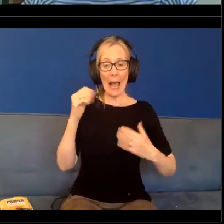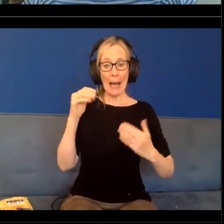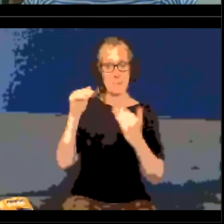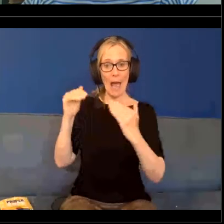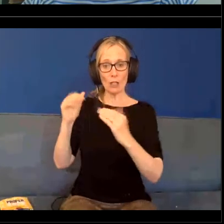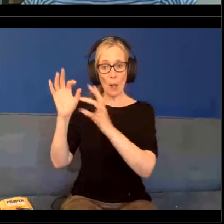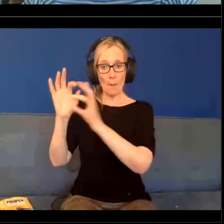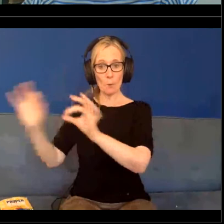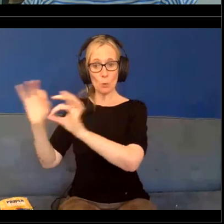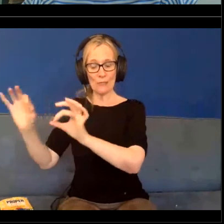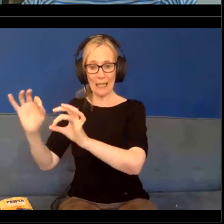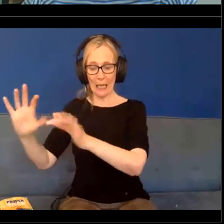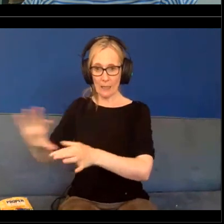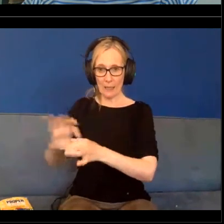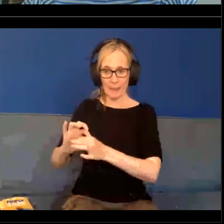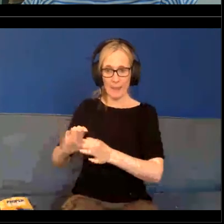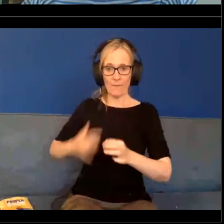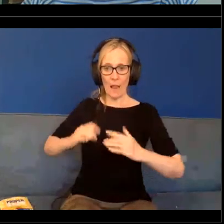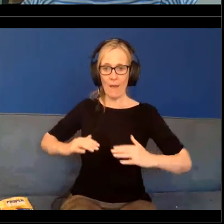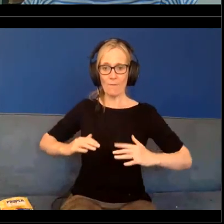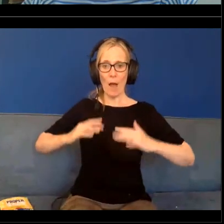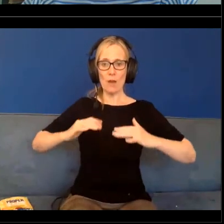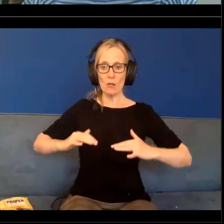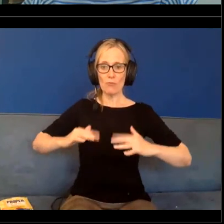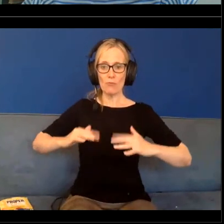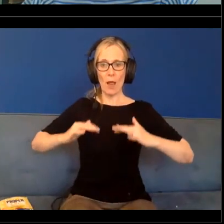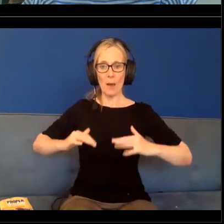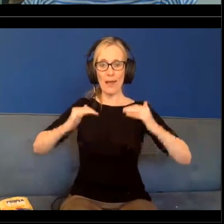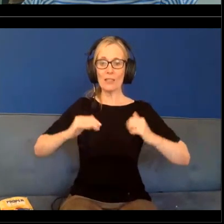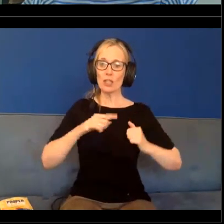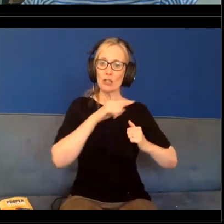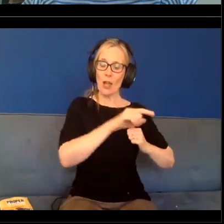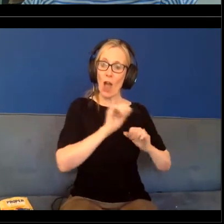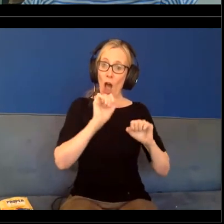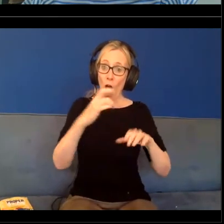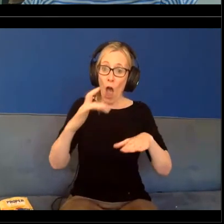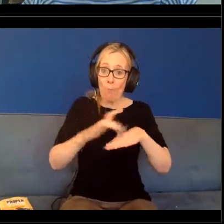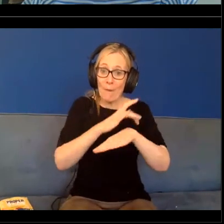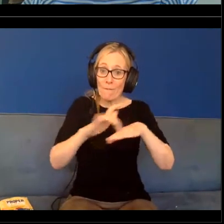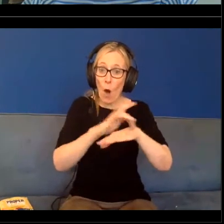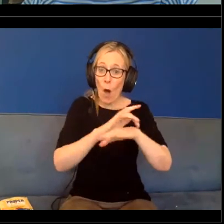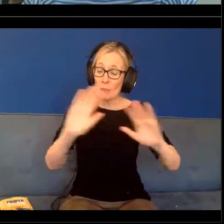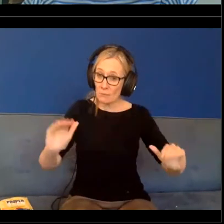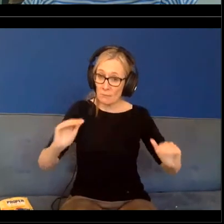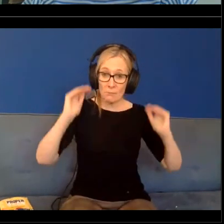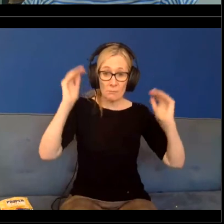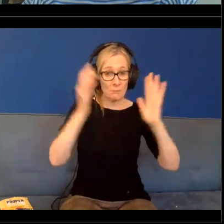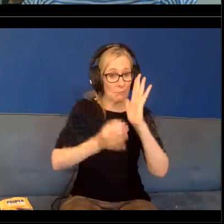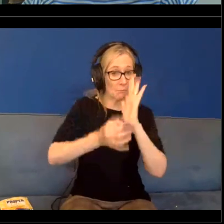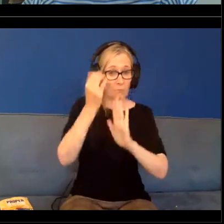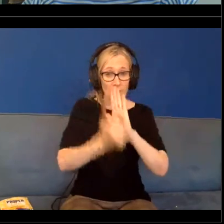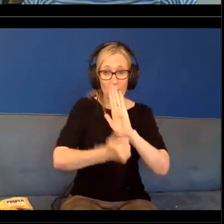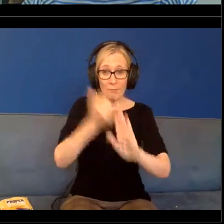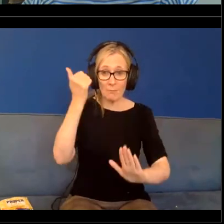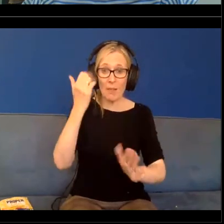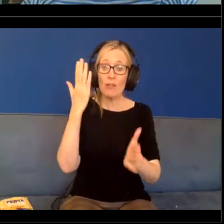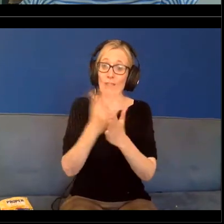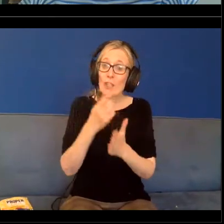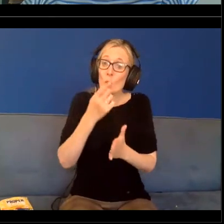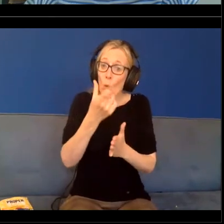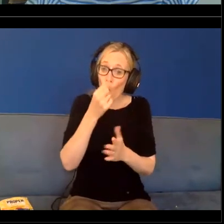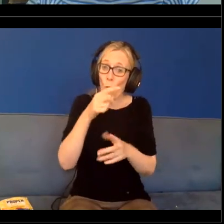So you can feel that. And her performance increased so much that she was able to ride and dance with her